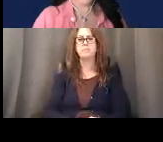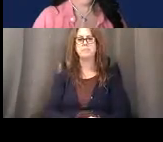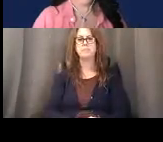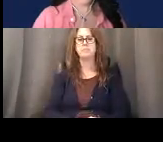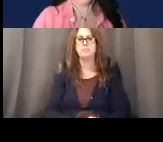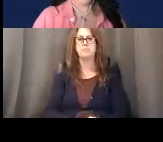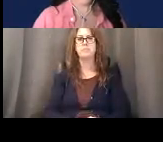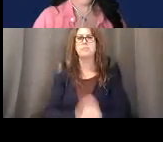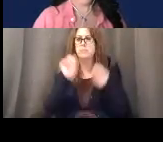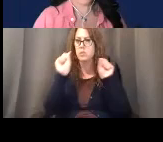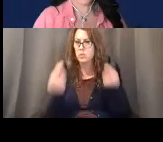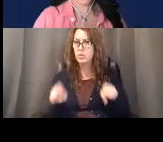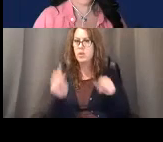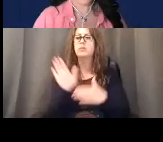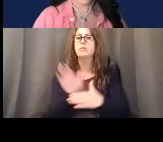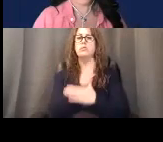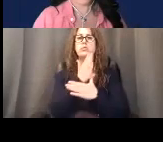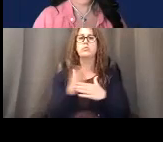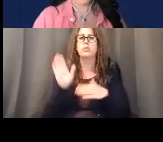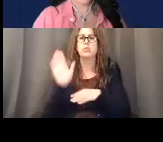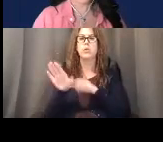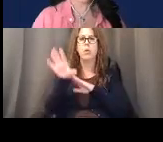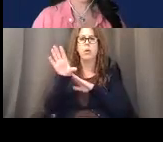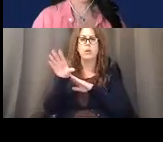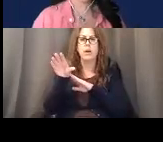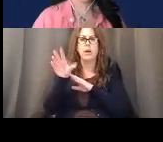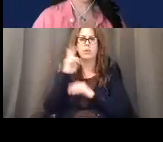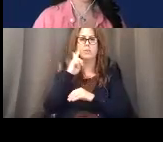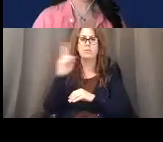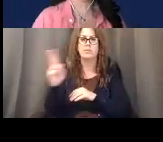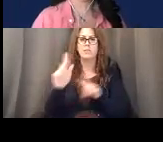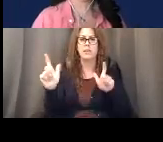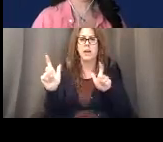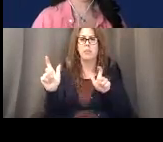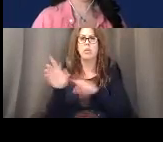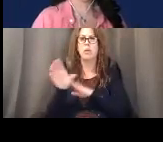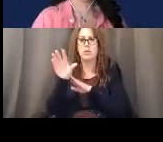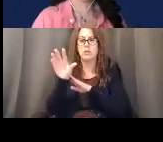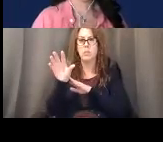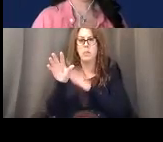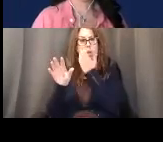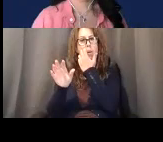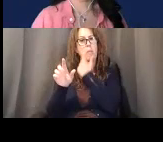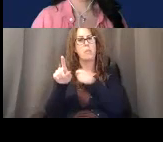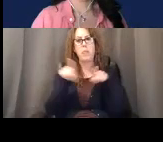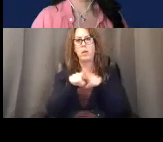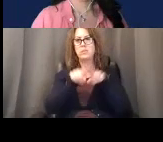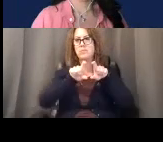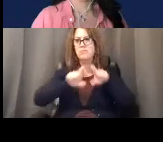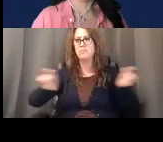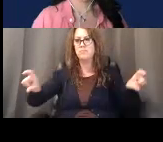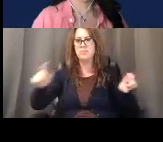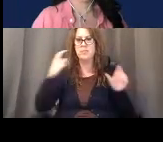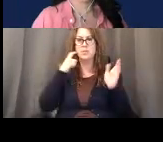share your camera if you would like. So there's the camera icon there. Also below on your control panel, you'll see a